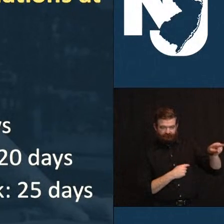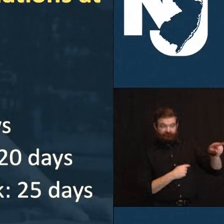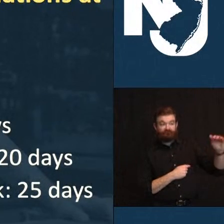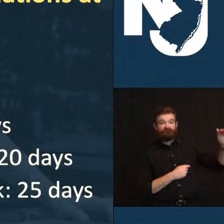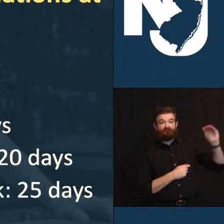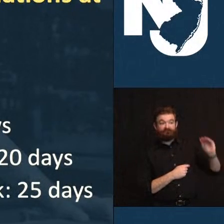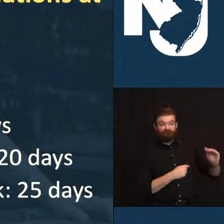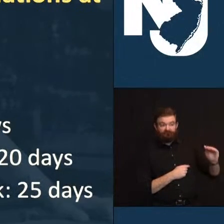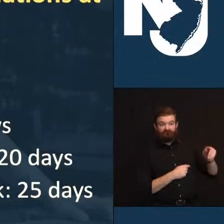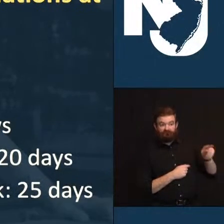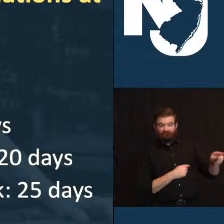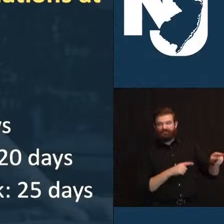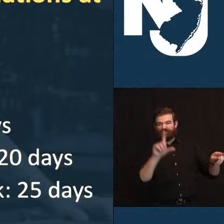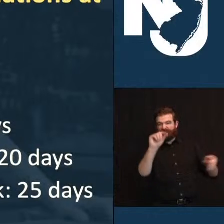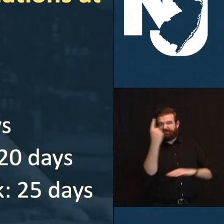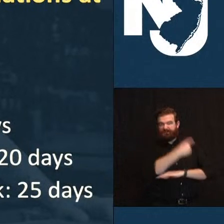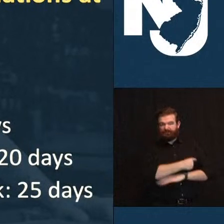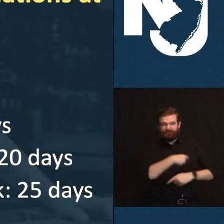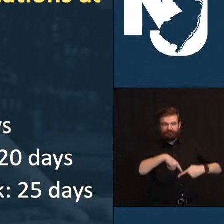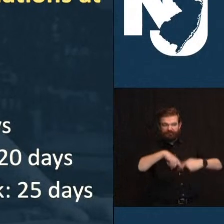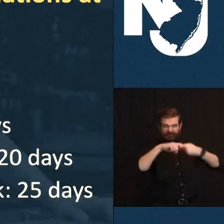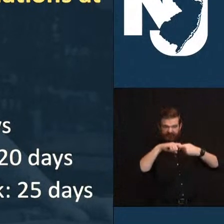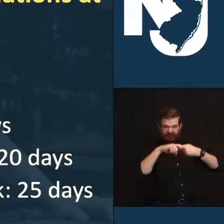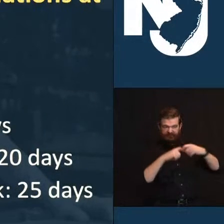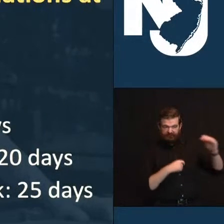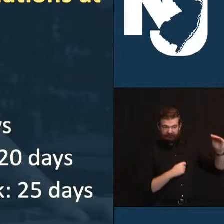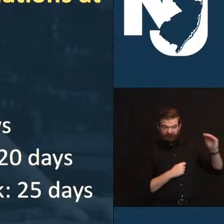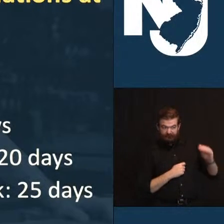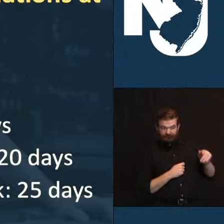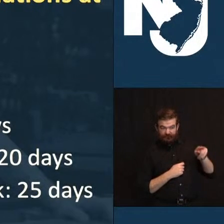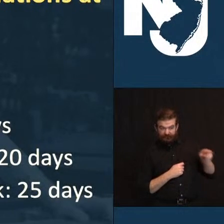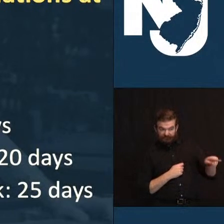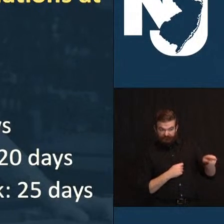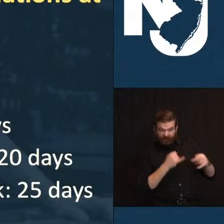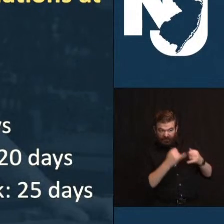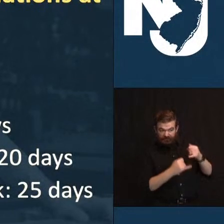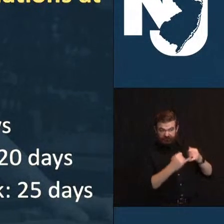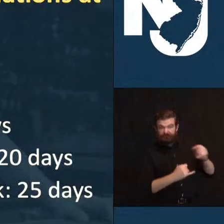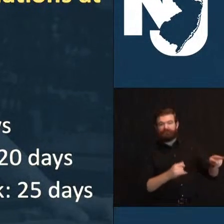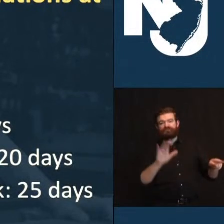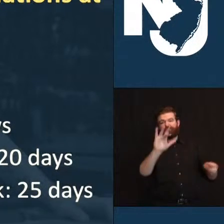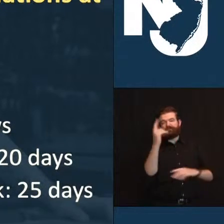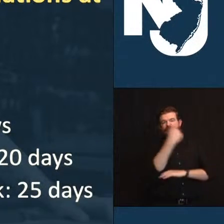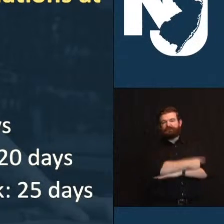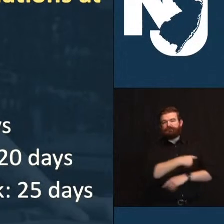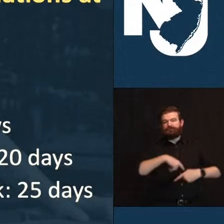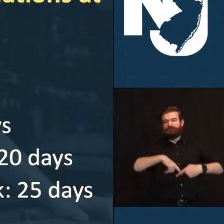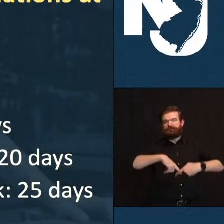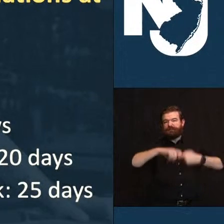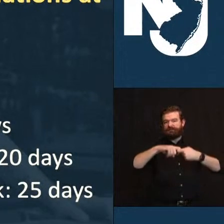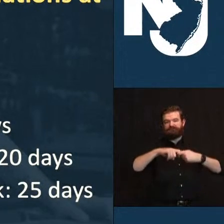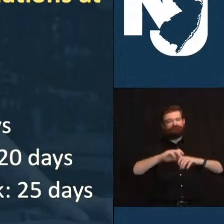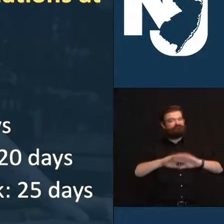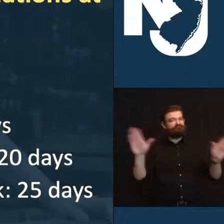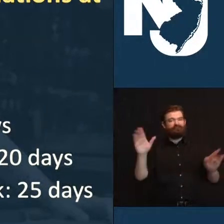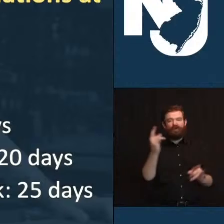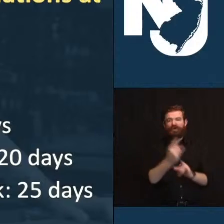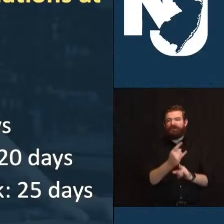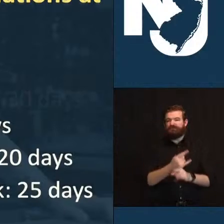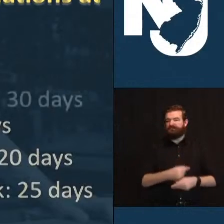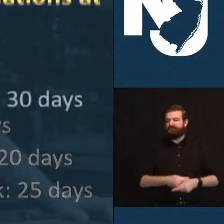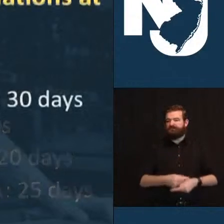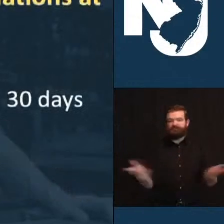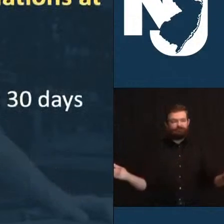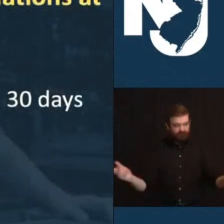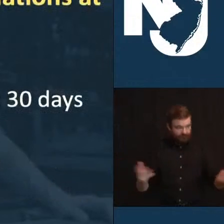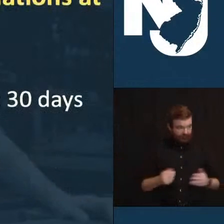Jalapeno's Bar and Grill in Gloucester City, and 25 days against New Brunswick's George Street Ale House. A